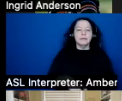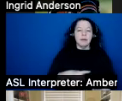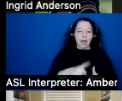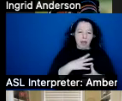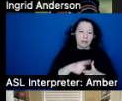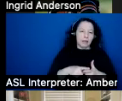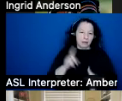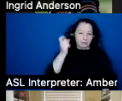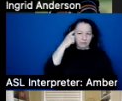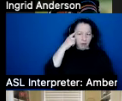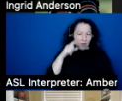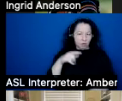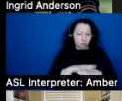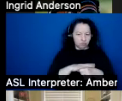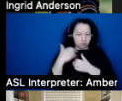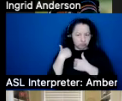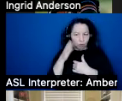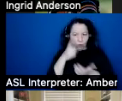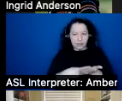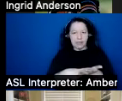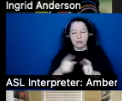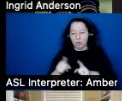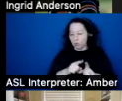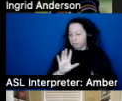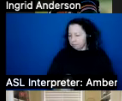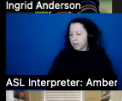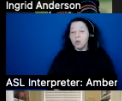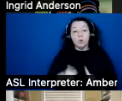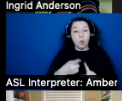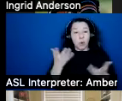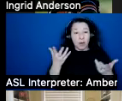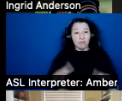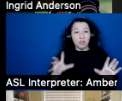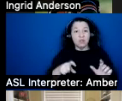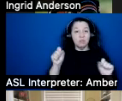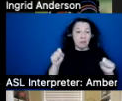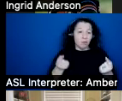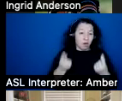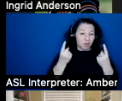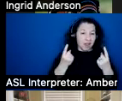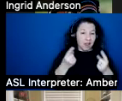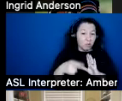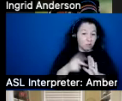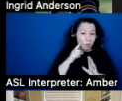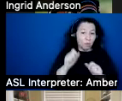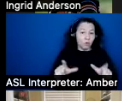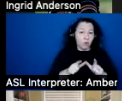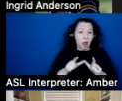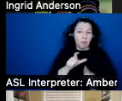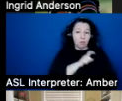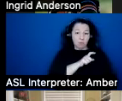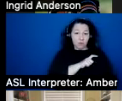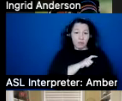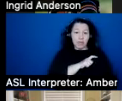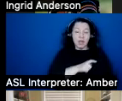going to go through those jurisdictions. So when we're done, we should be able to understand the role of tribal law enforcement, their response,